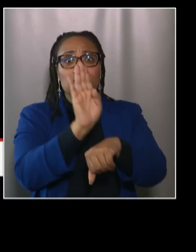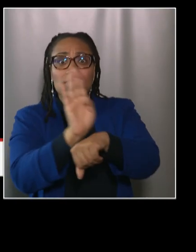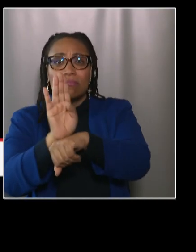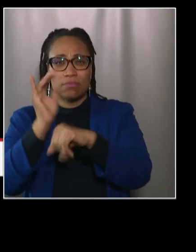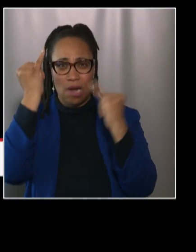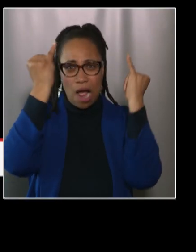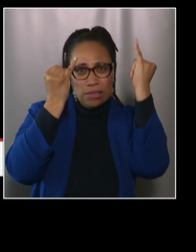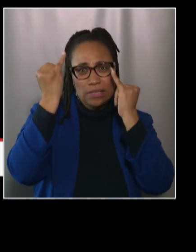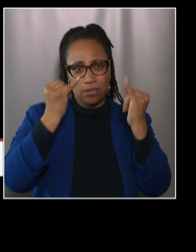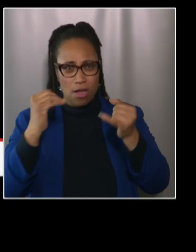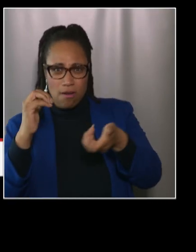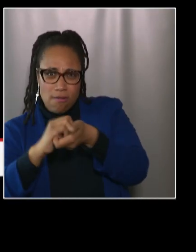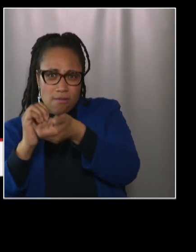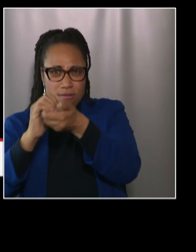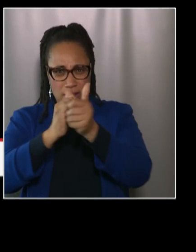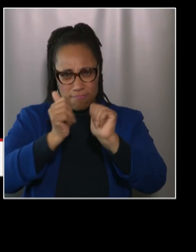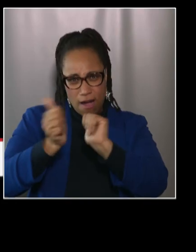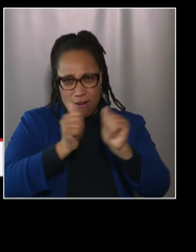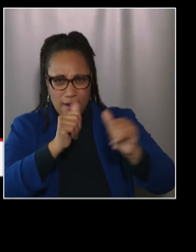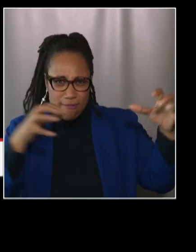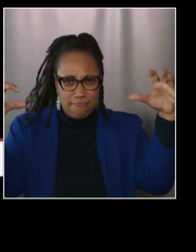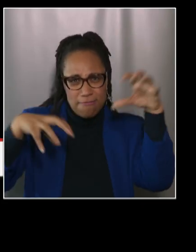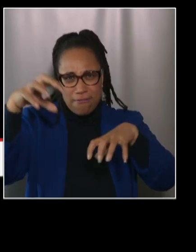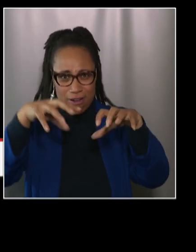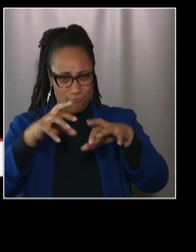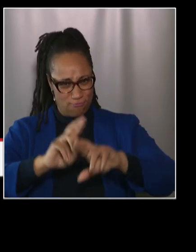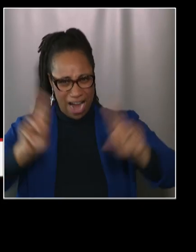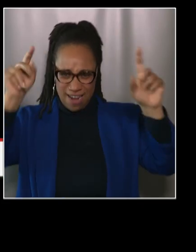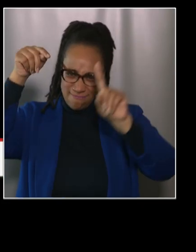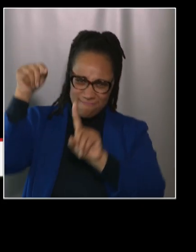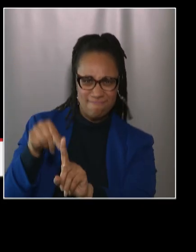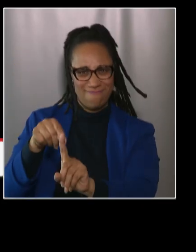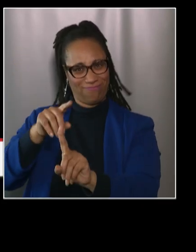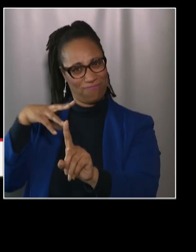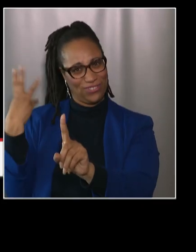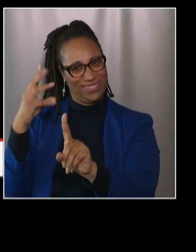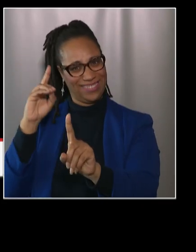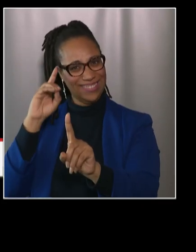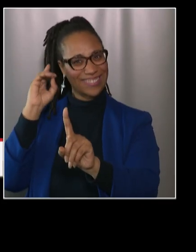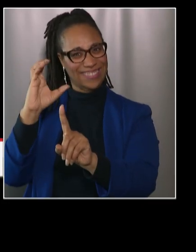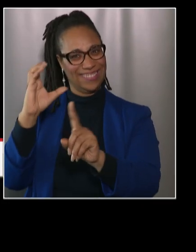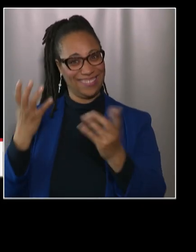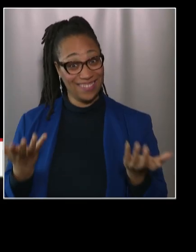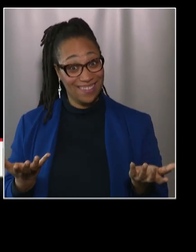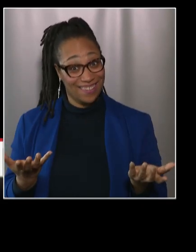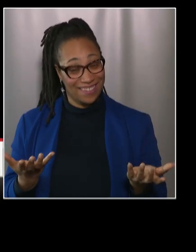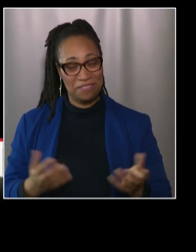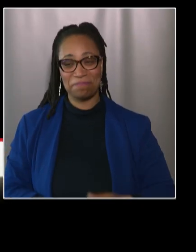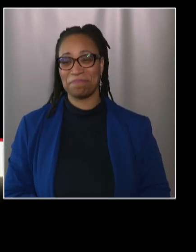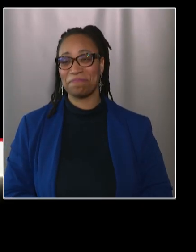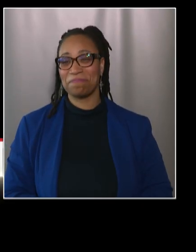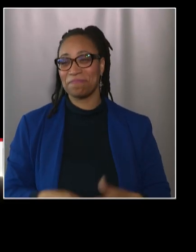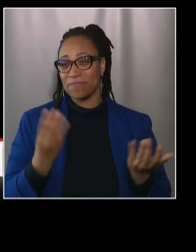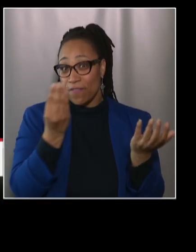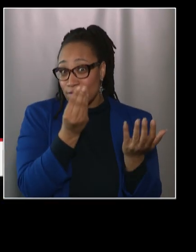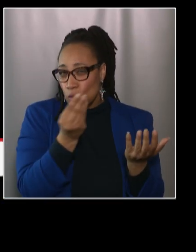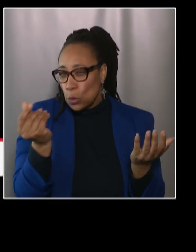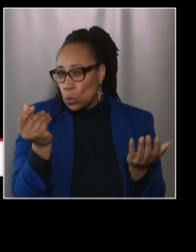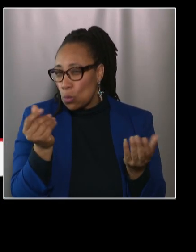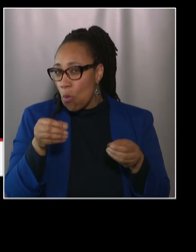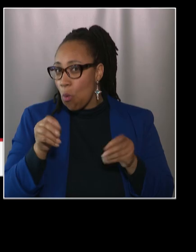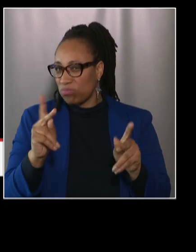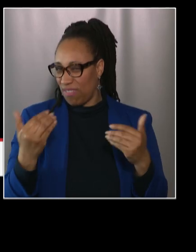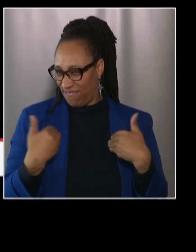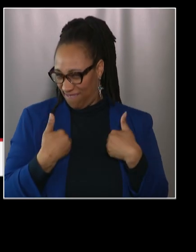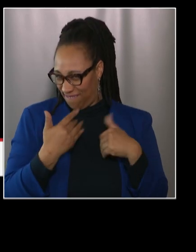the future of Washington, D.C. So today, we're putting a few opportunities into play. I'm pleased to announce 2